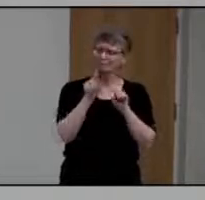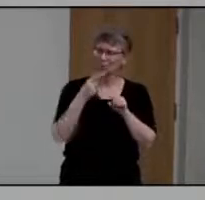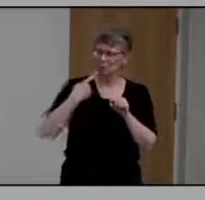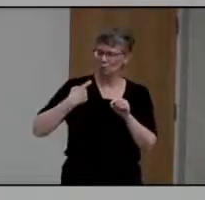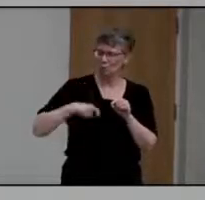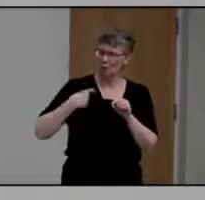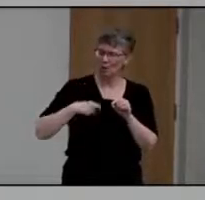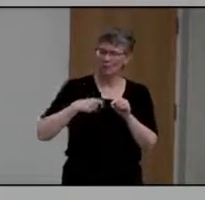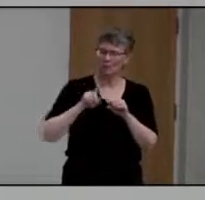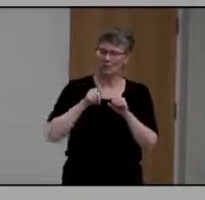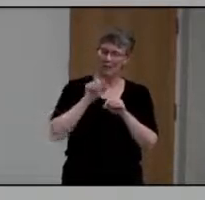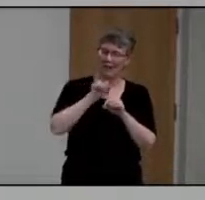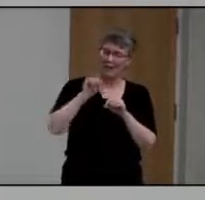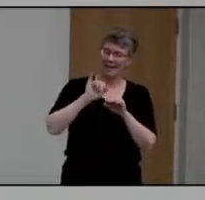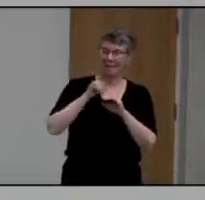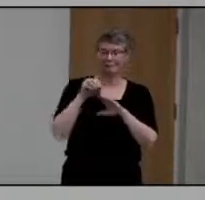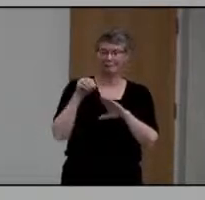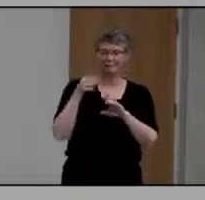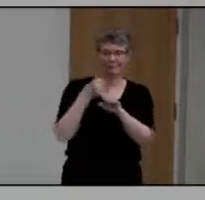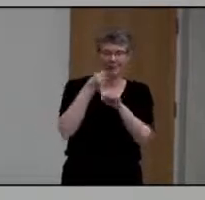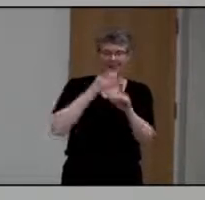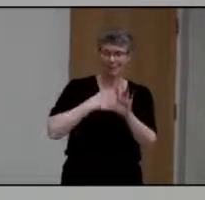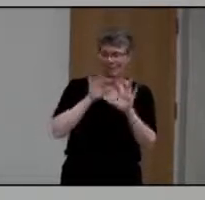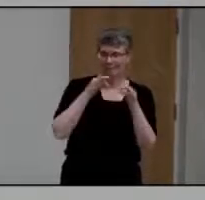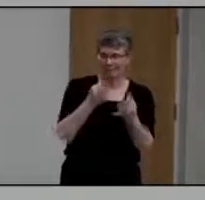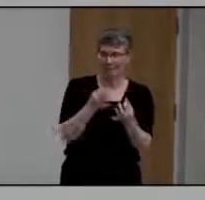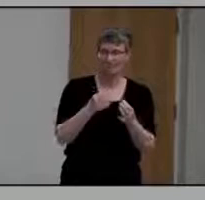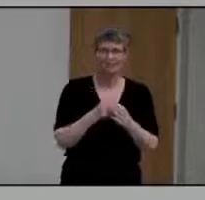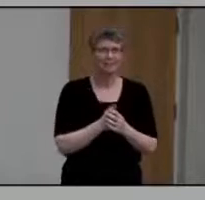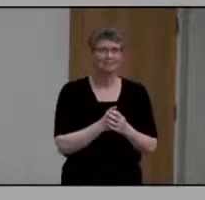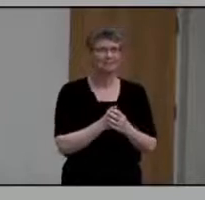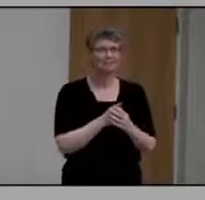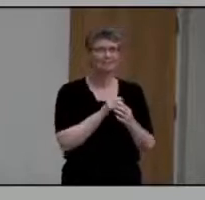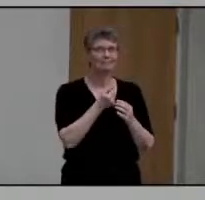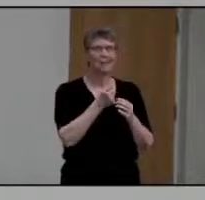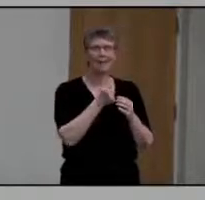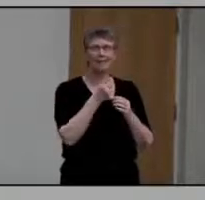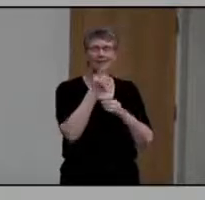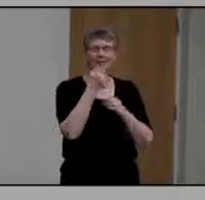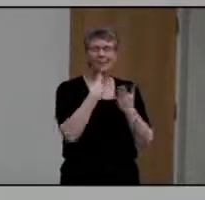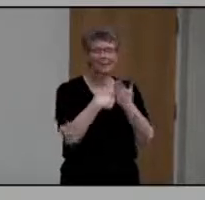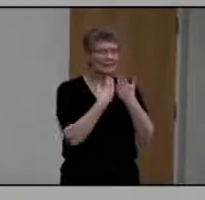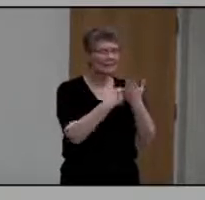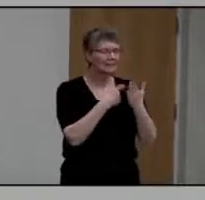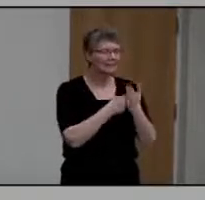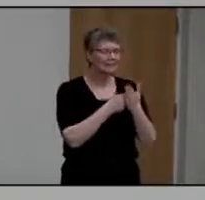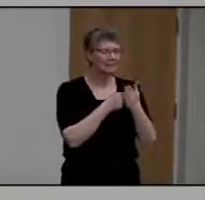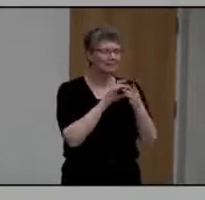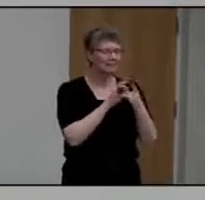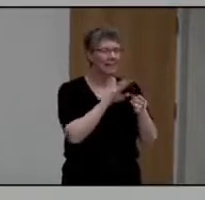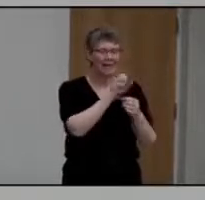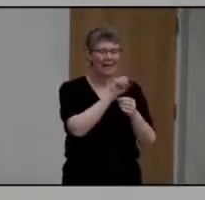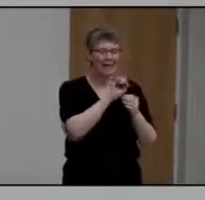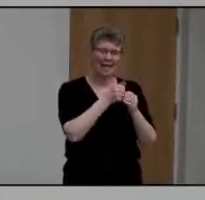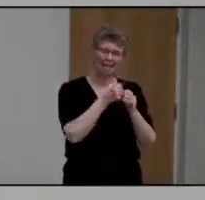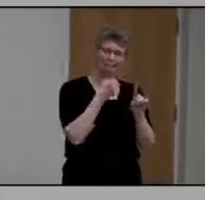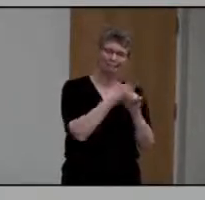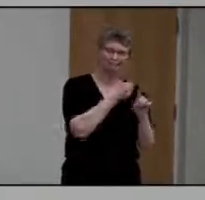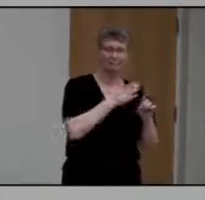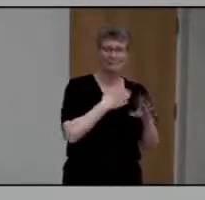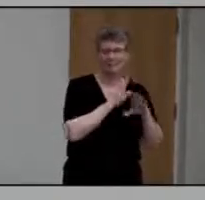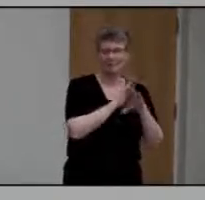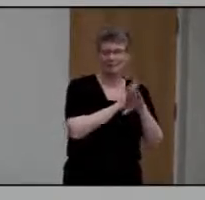have opportunities and talks on the impact that AI can have on your business and where and how you can start to look at leveraging